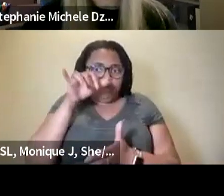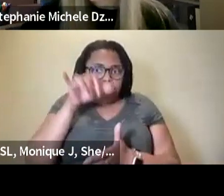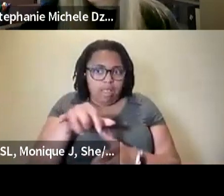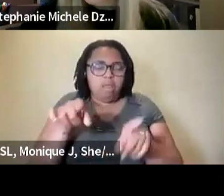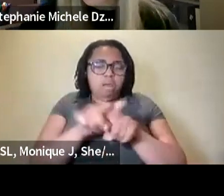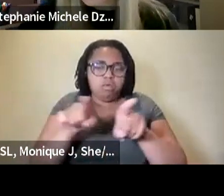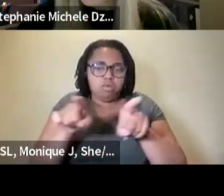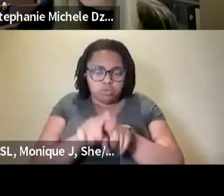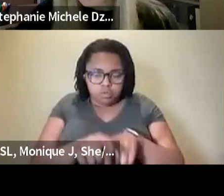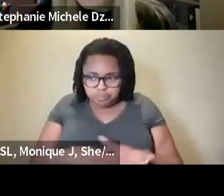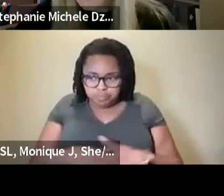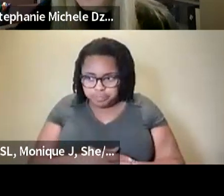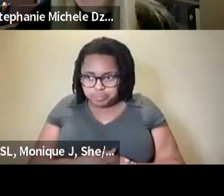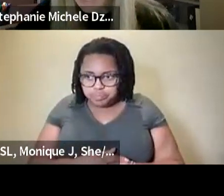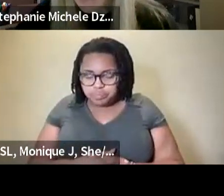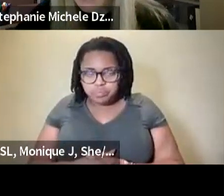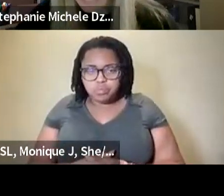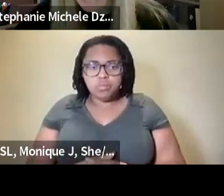well.